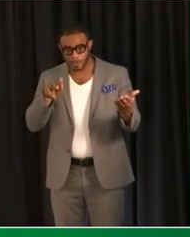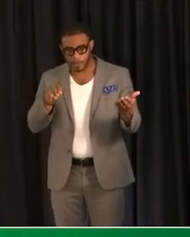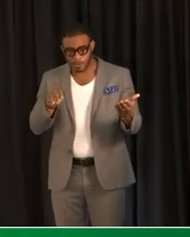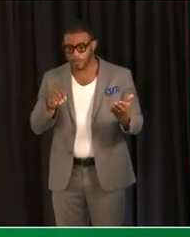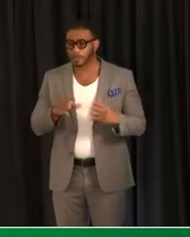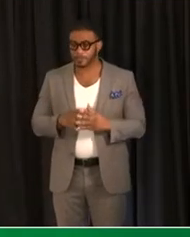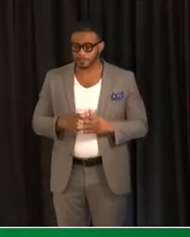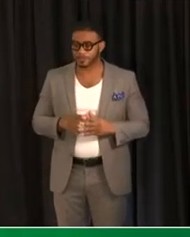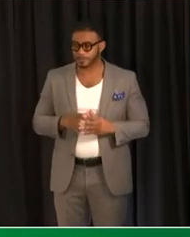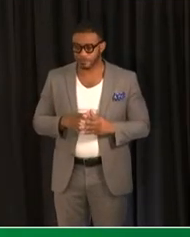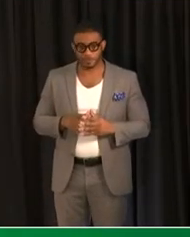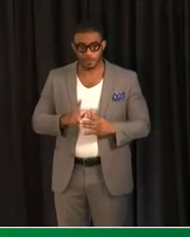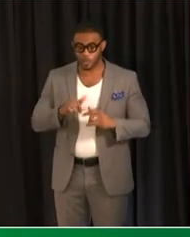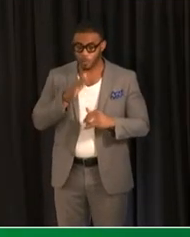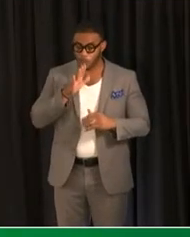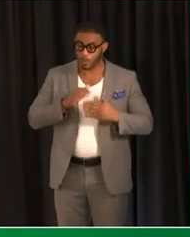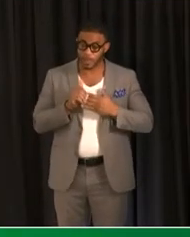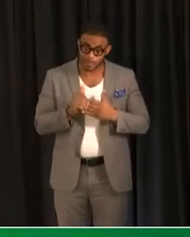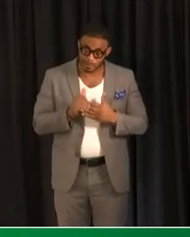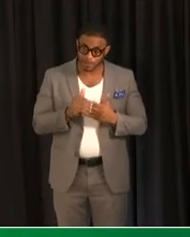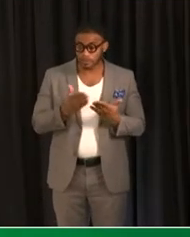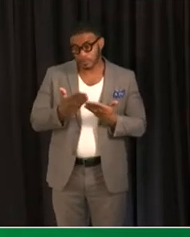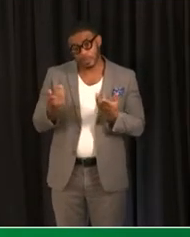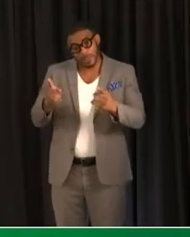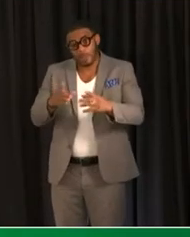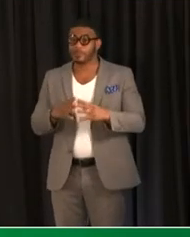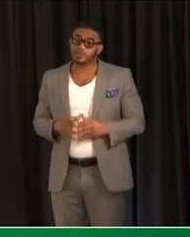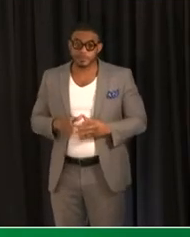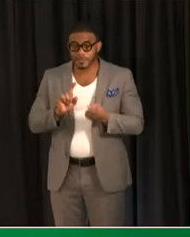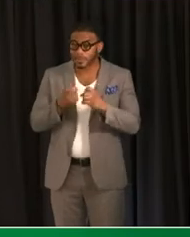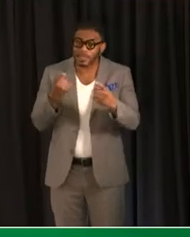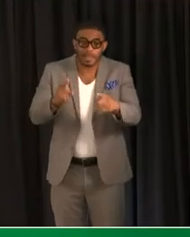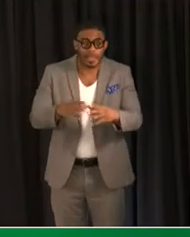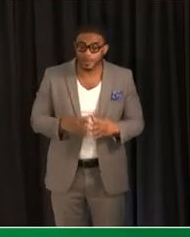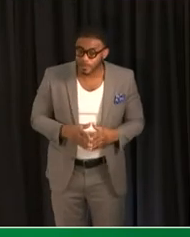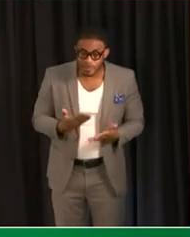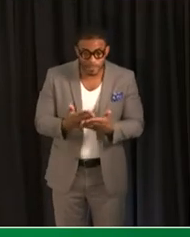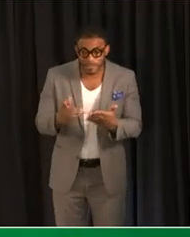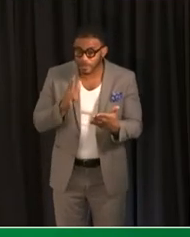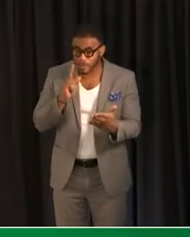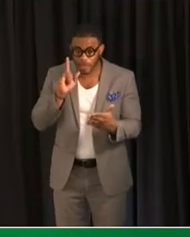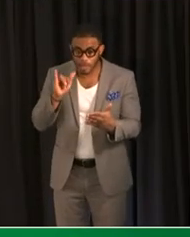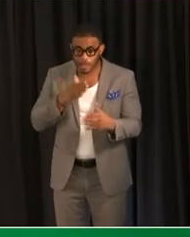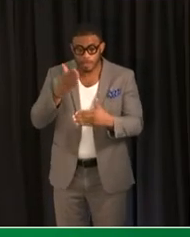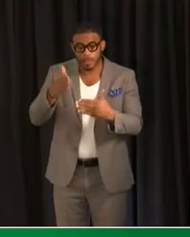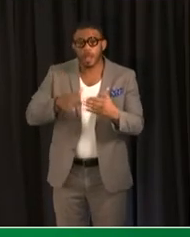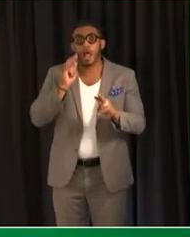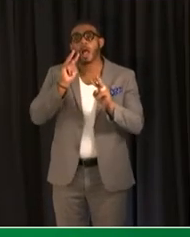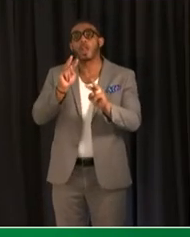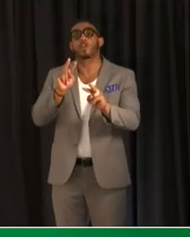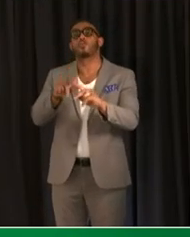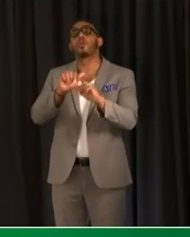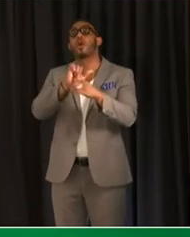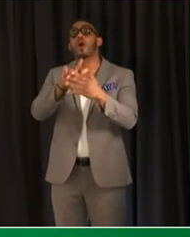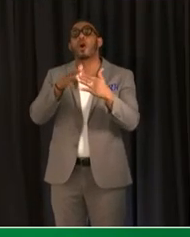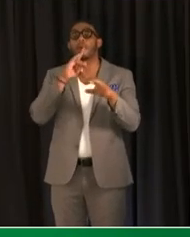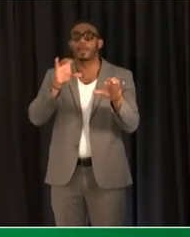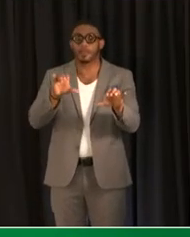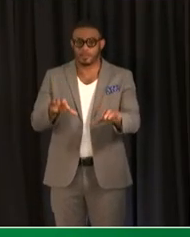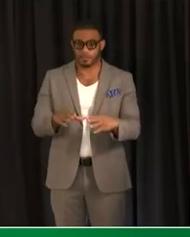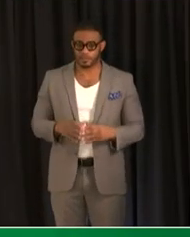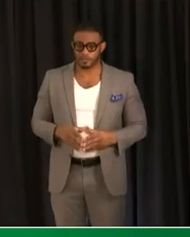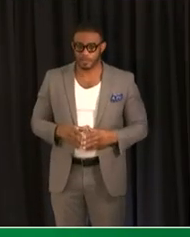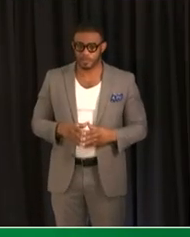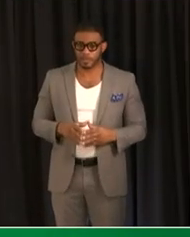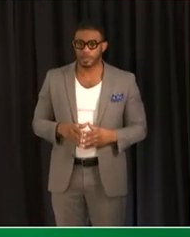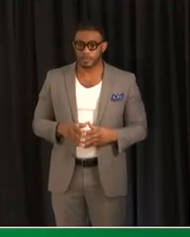Pinto. It is when women lead, things happen, change happens, and things are able to get done. So I look forward to all that we're